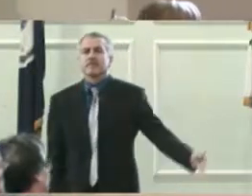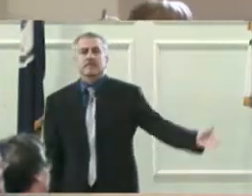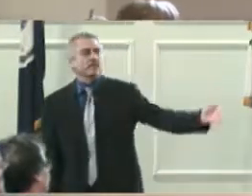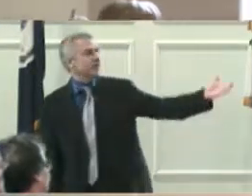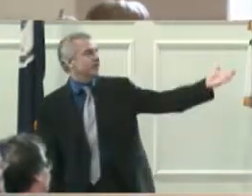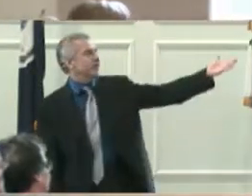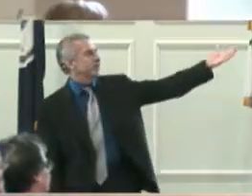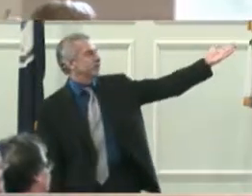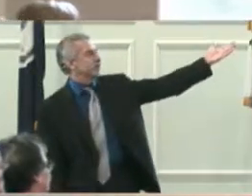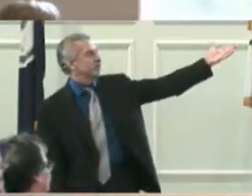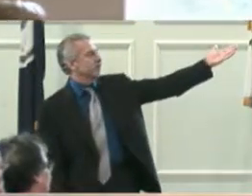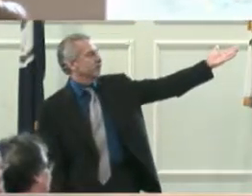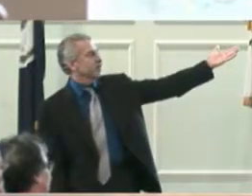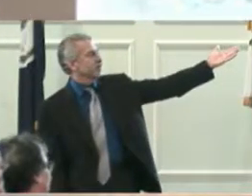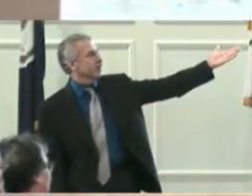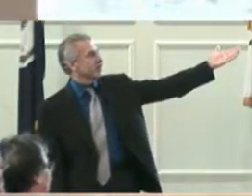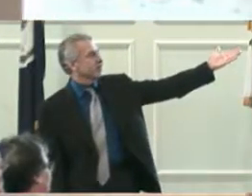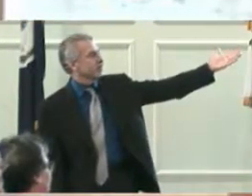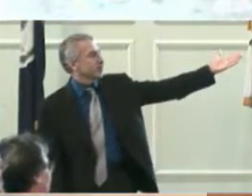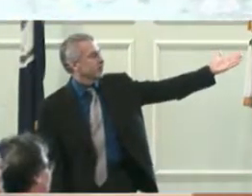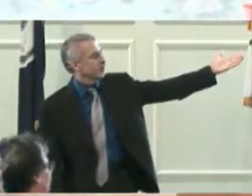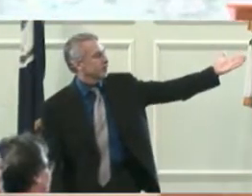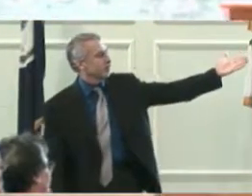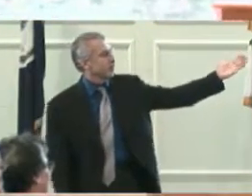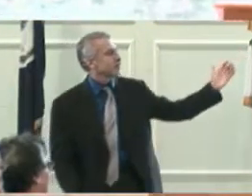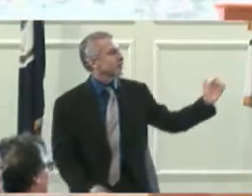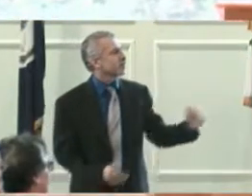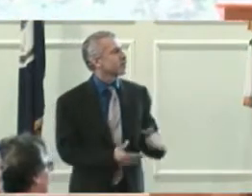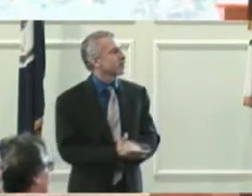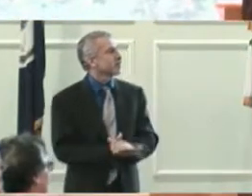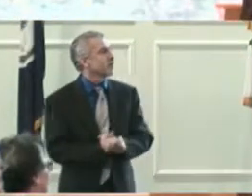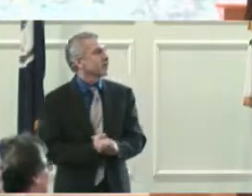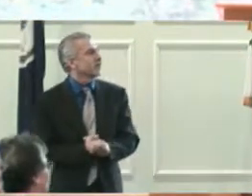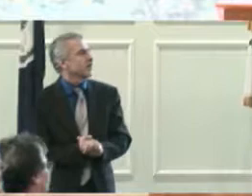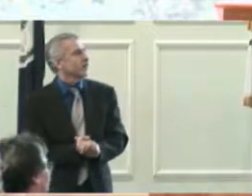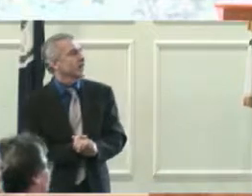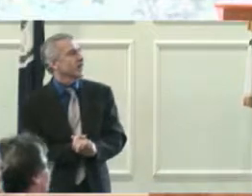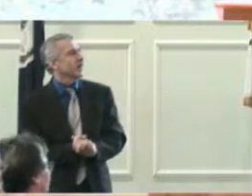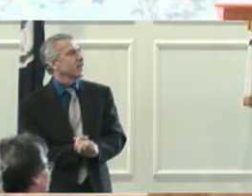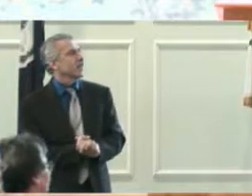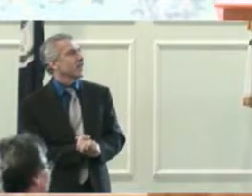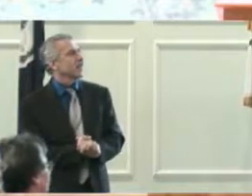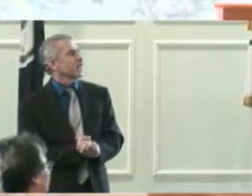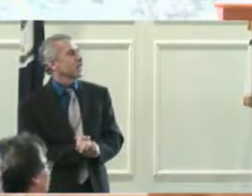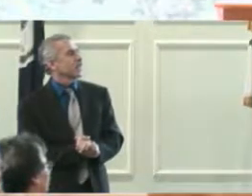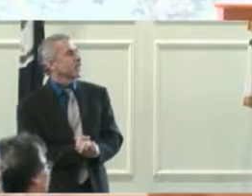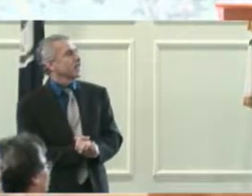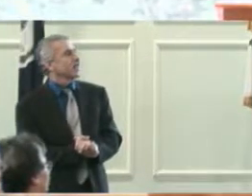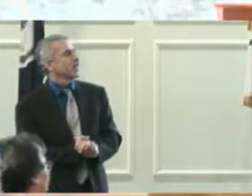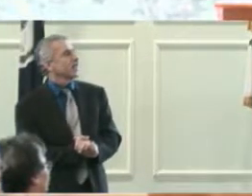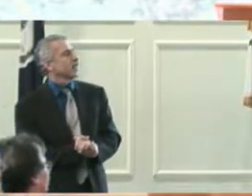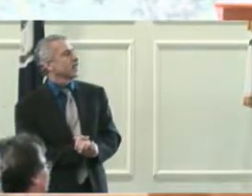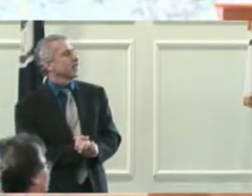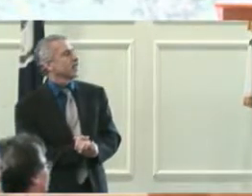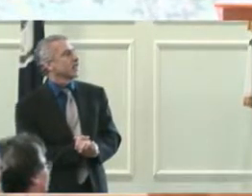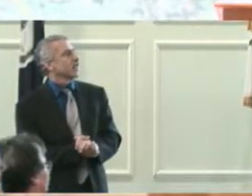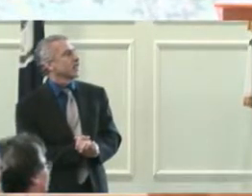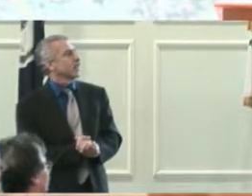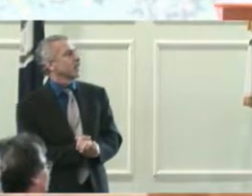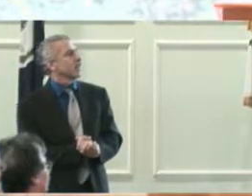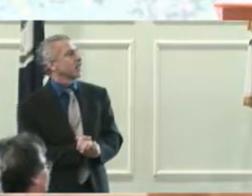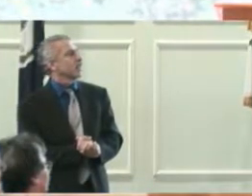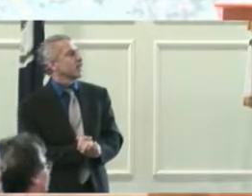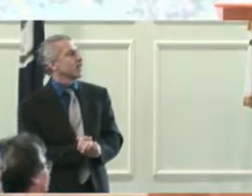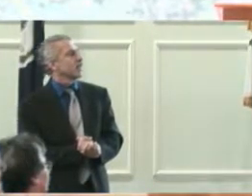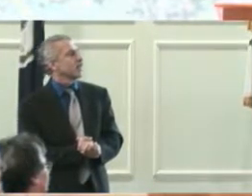half a time, that refers to a specific time in history. And that time began in